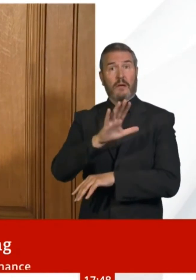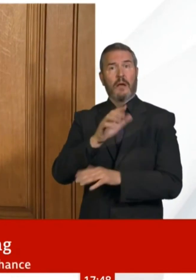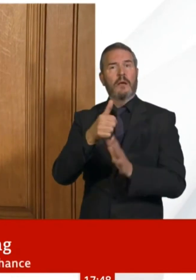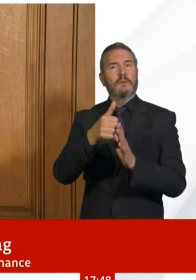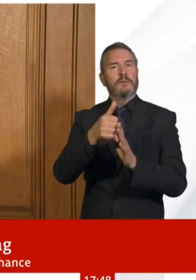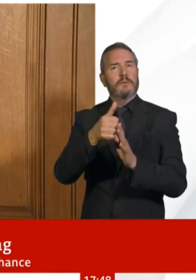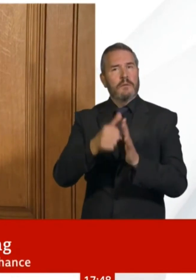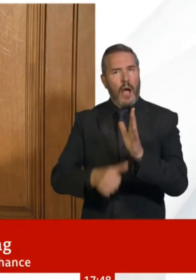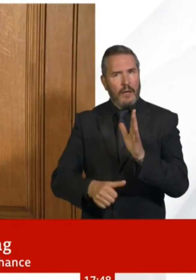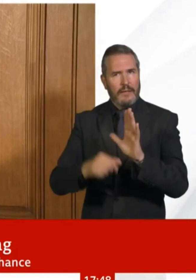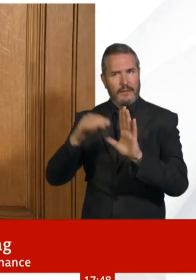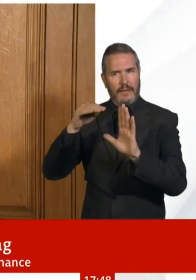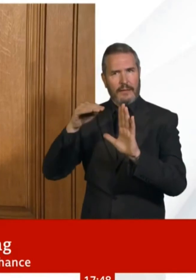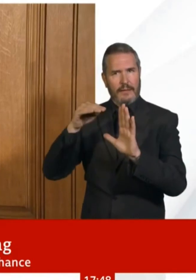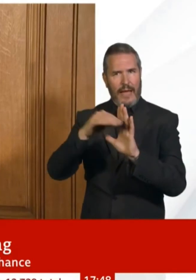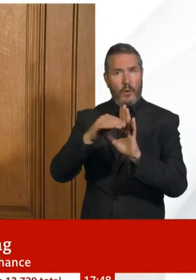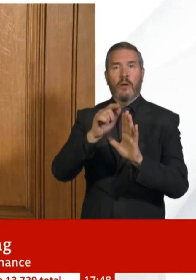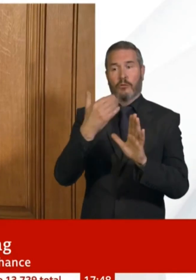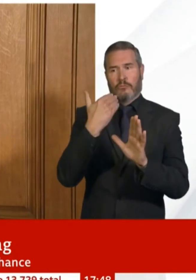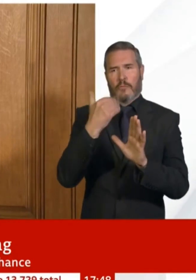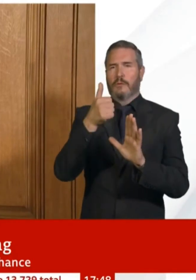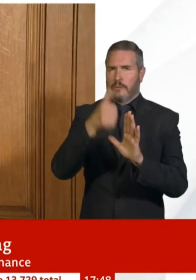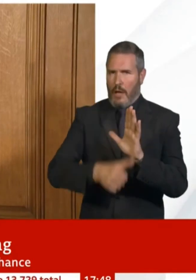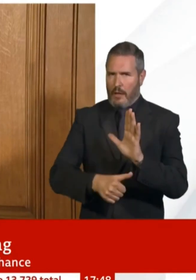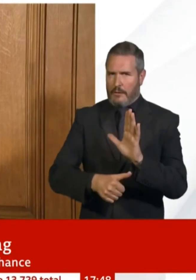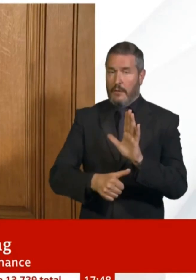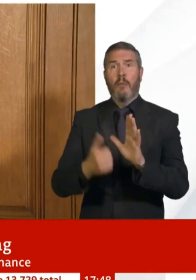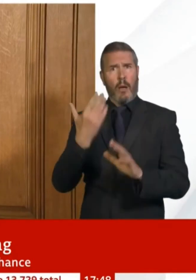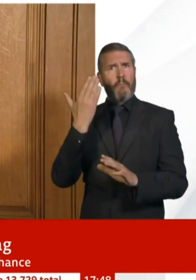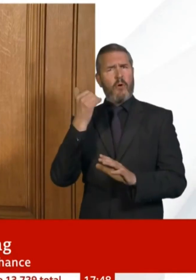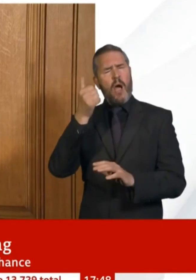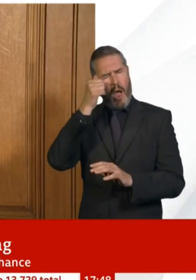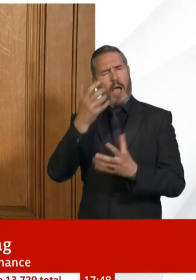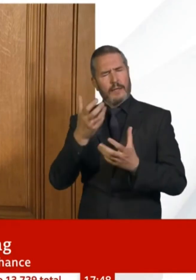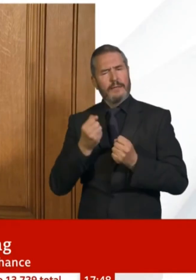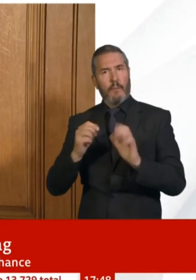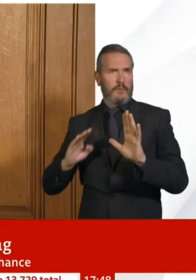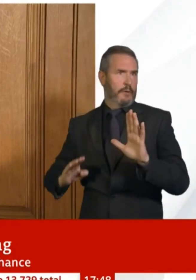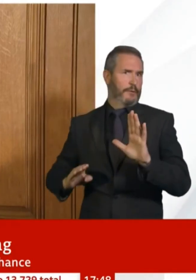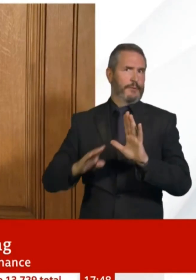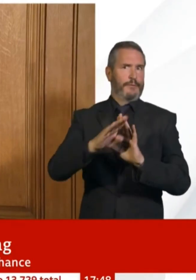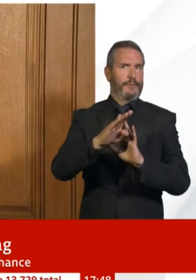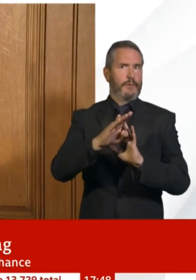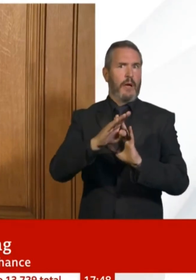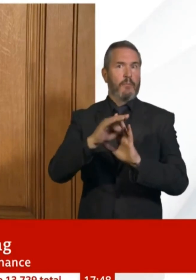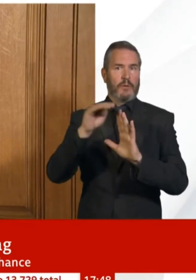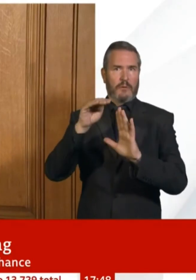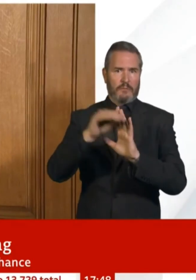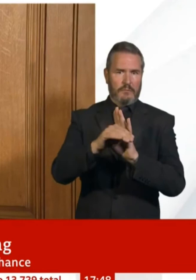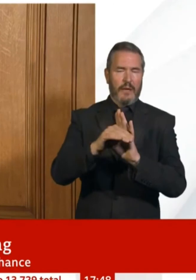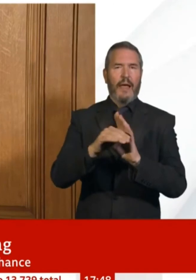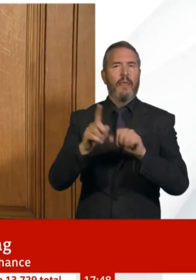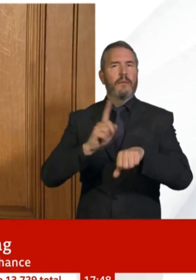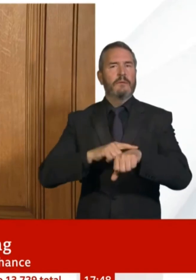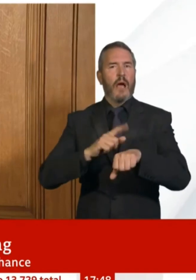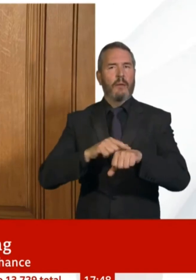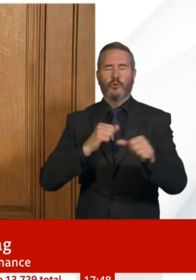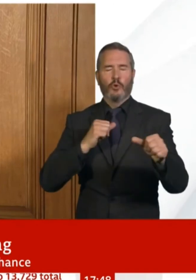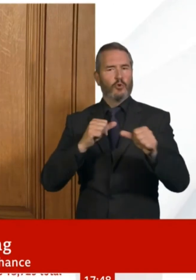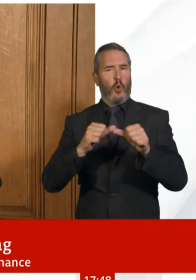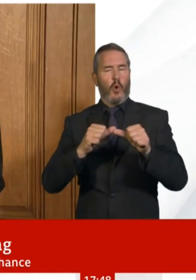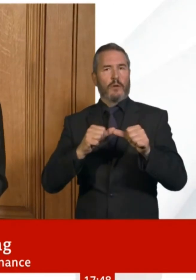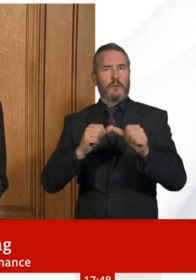to trend downwards recently, having previously been trending upwards. But it's quite a short time period, so I don't want to